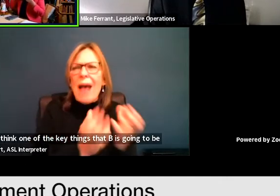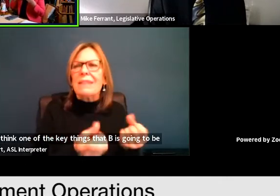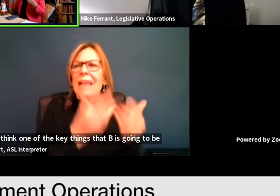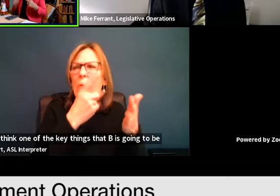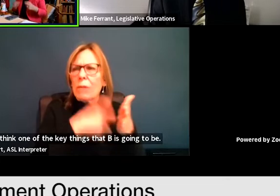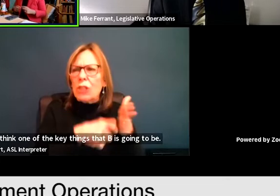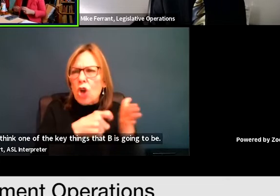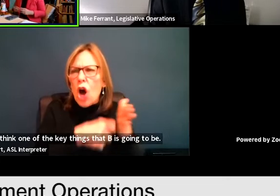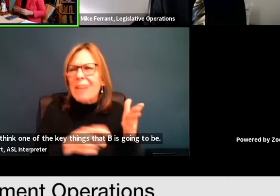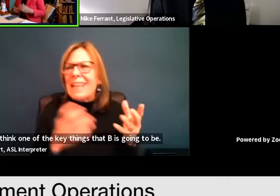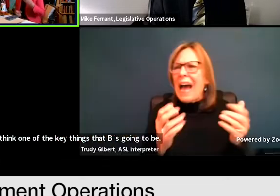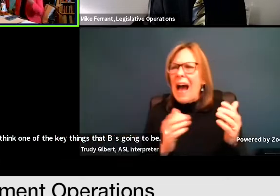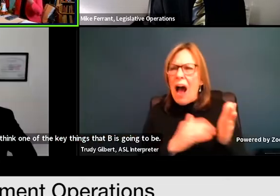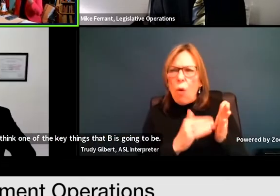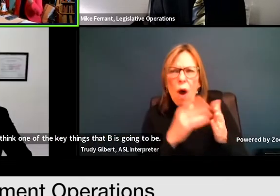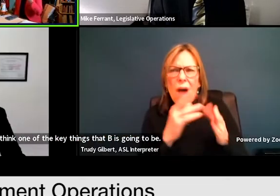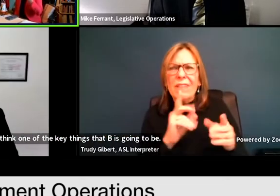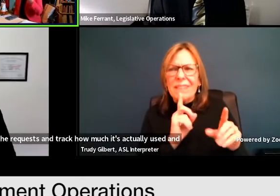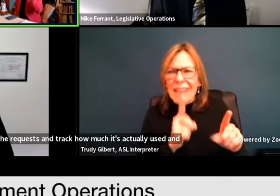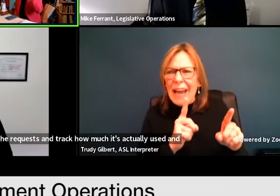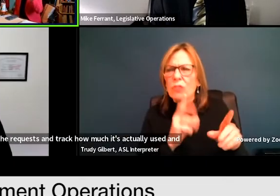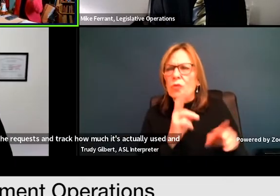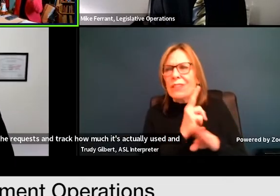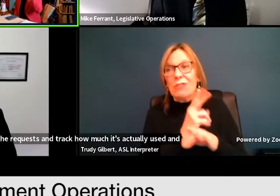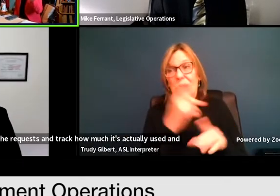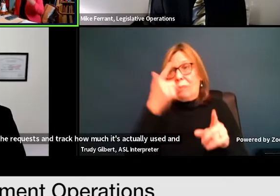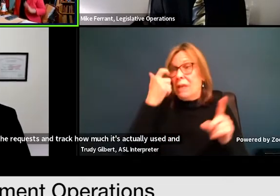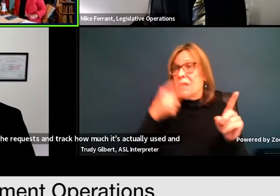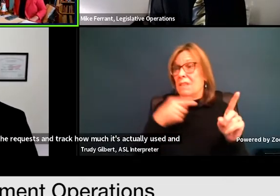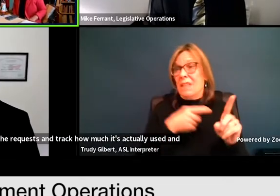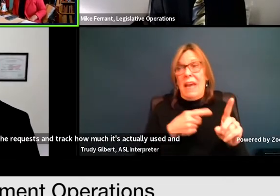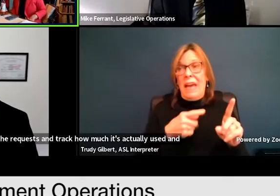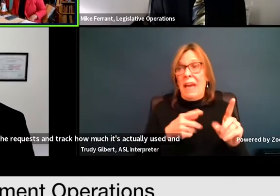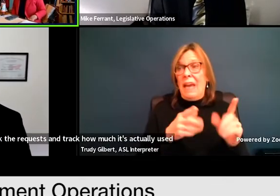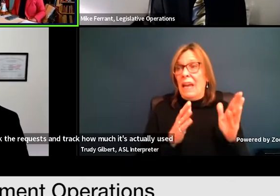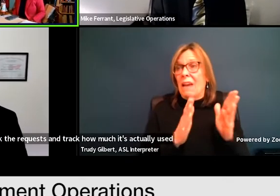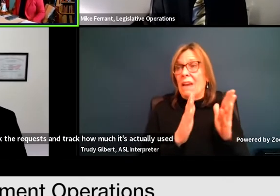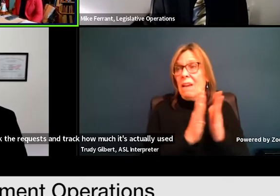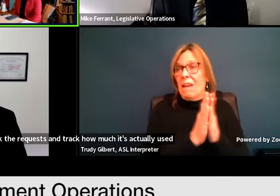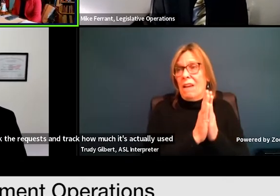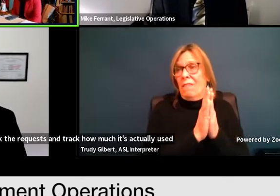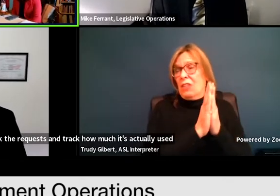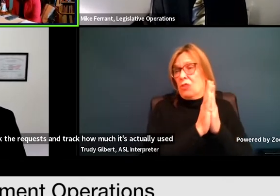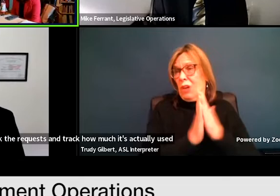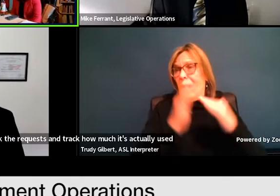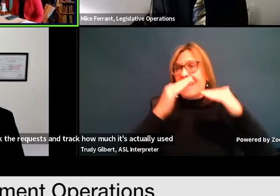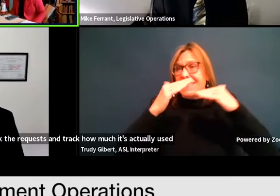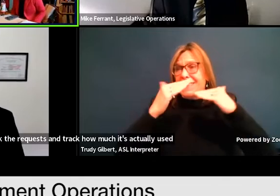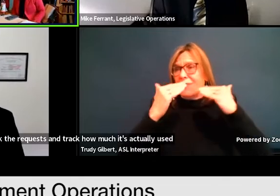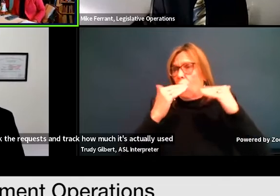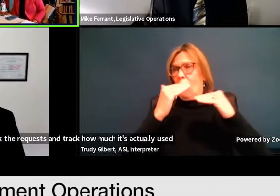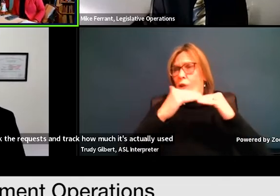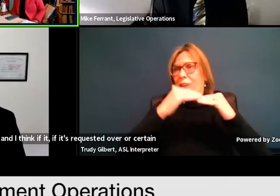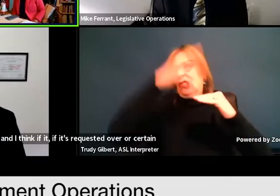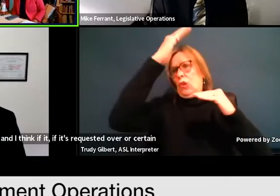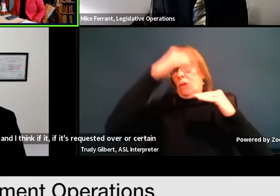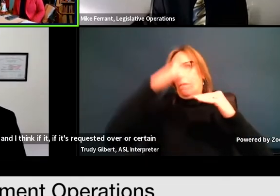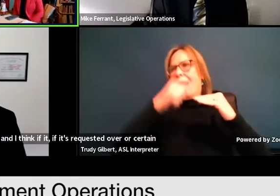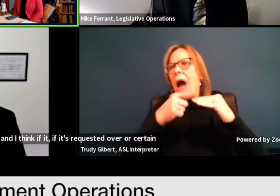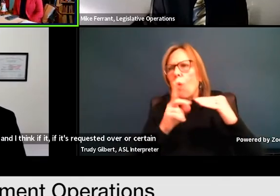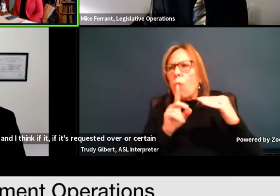it's actually used. And I think if it, if it's, uh, requested over, you know, over a certain amount, I think that's absolutely